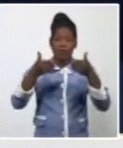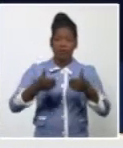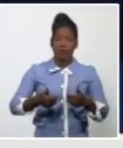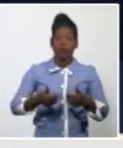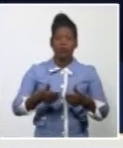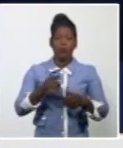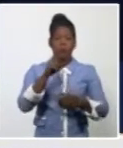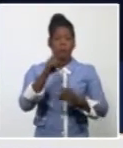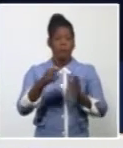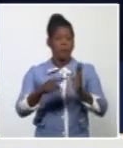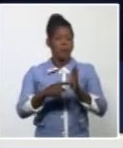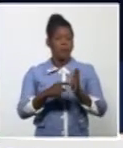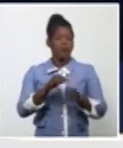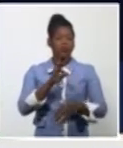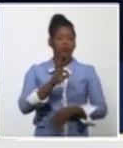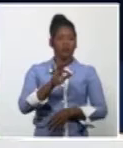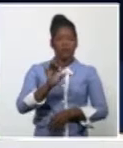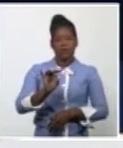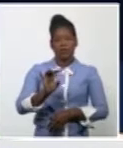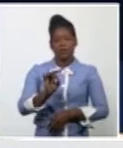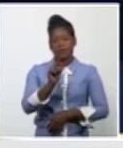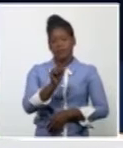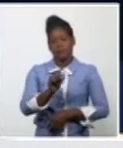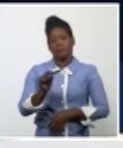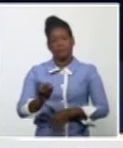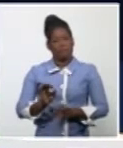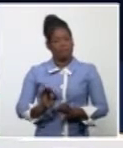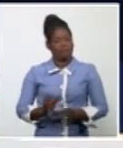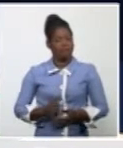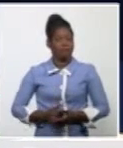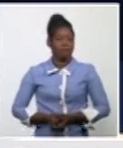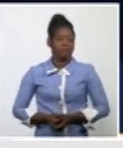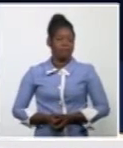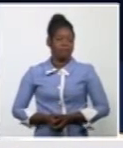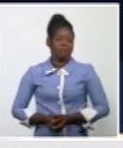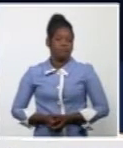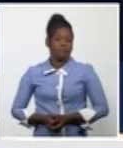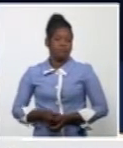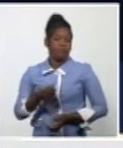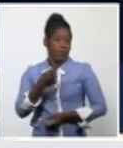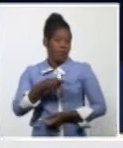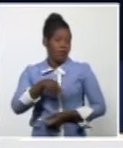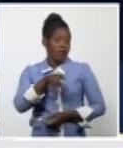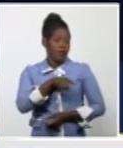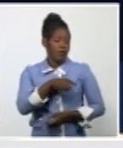161. In primary healthcare observation,